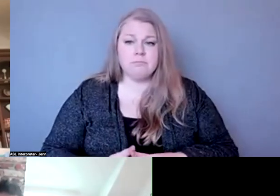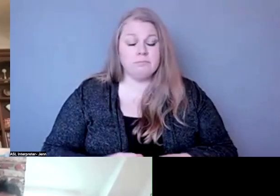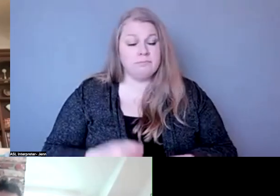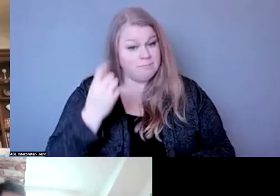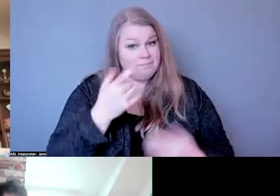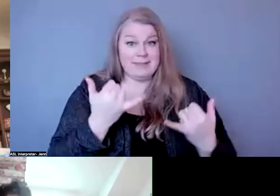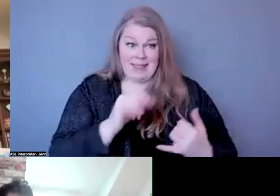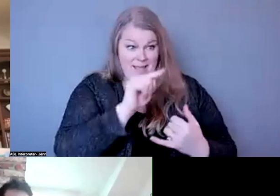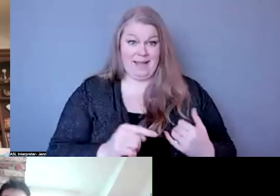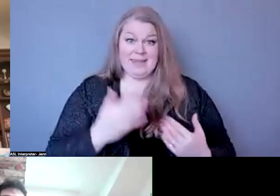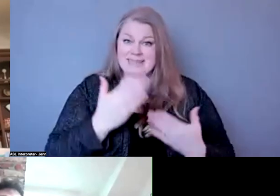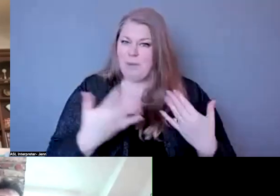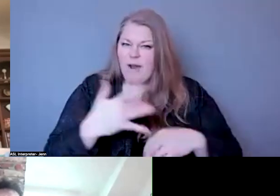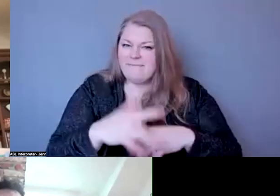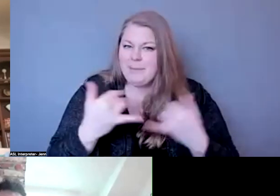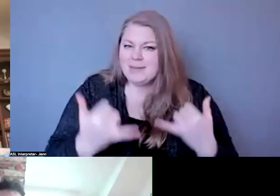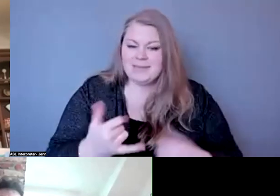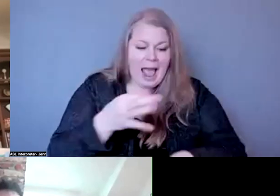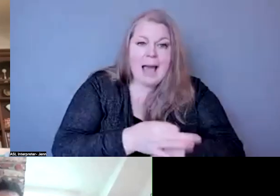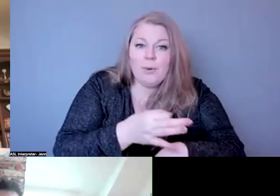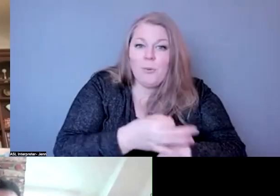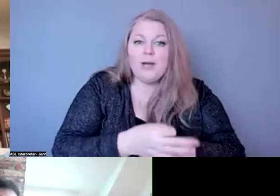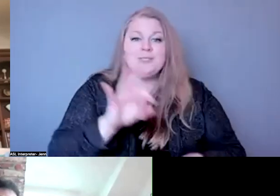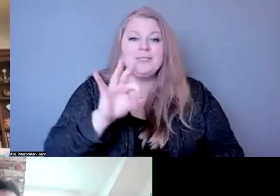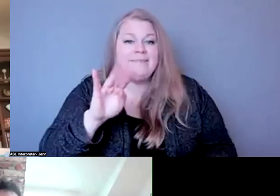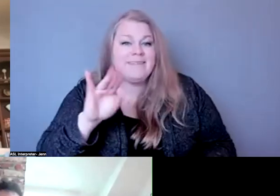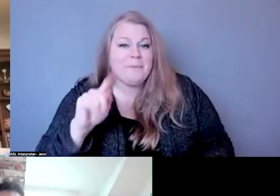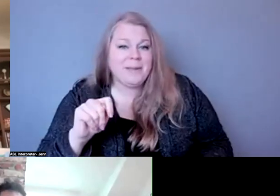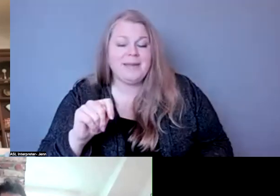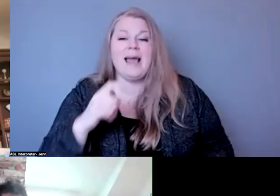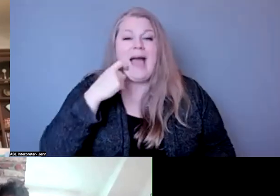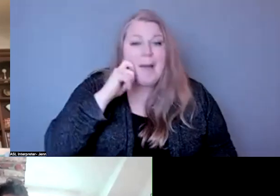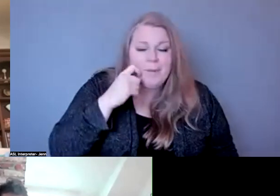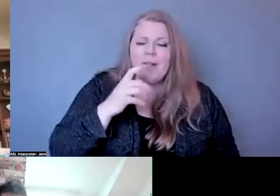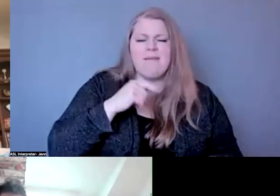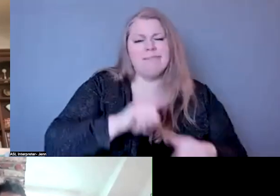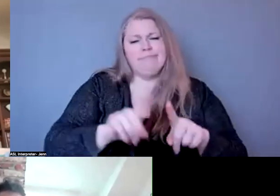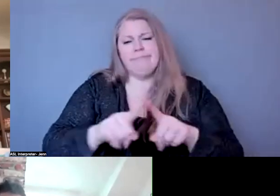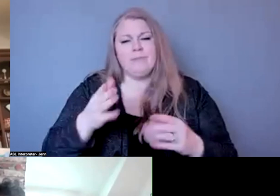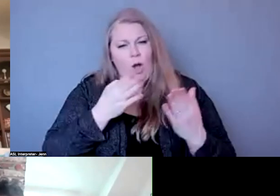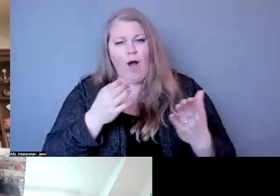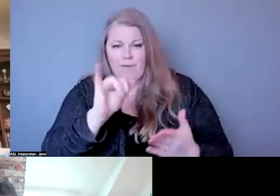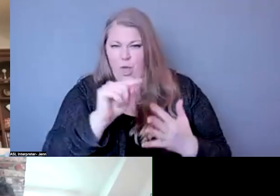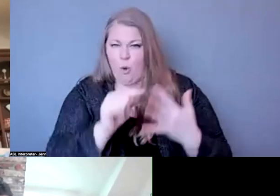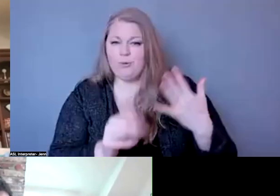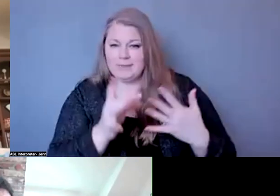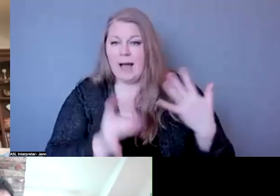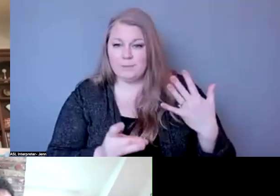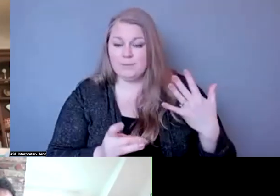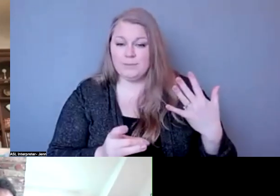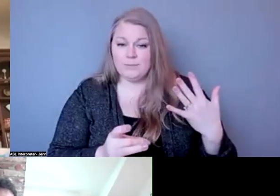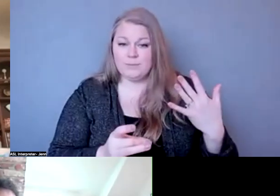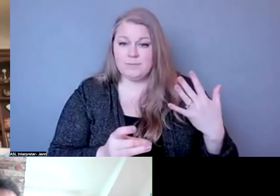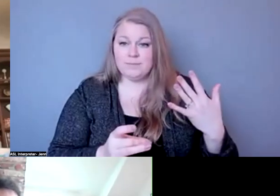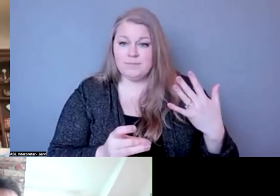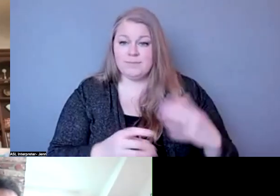possible today, right? Apple Watch and similar, Fitbit and other devices offer some of these. So again, assuming an advancement